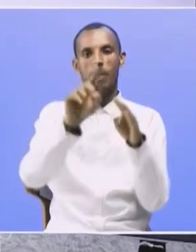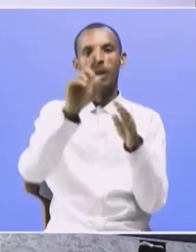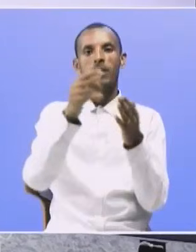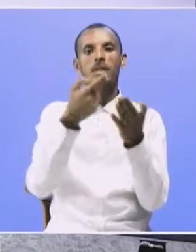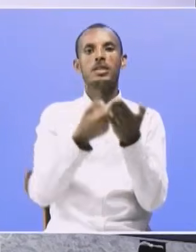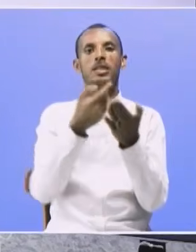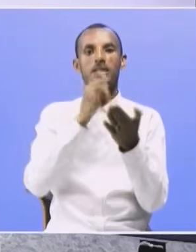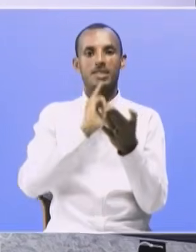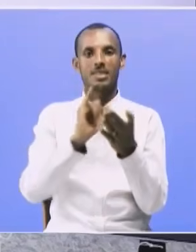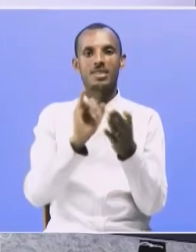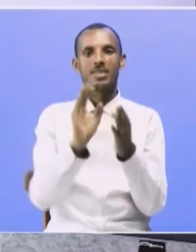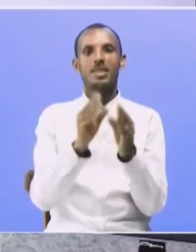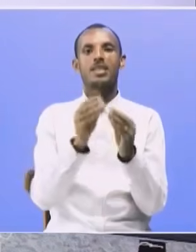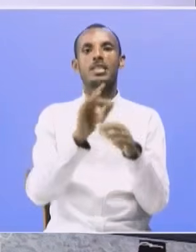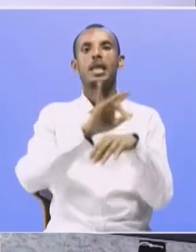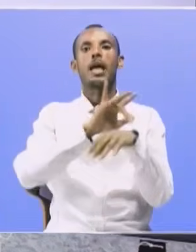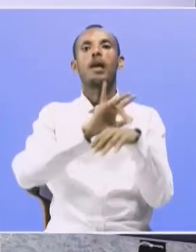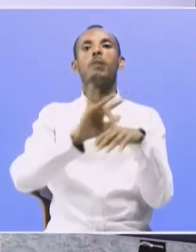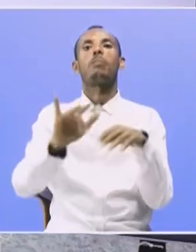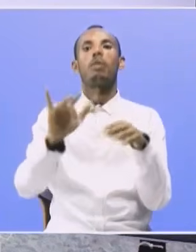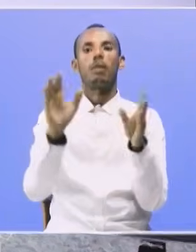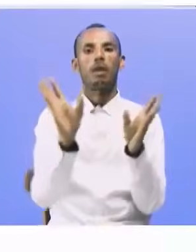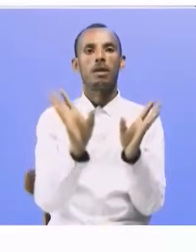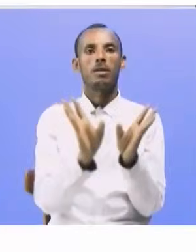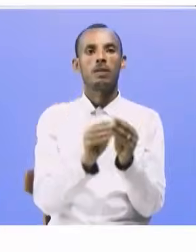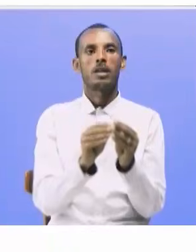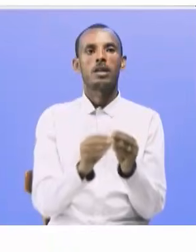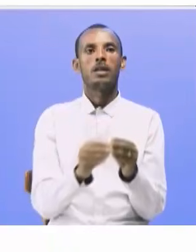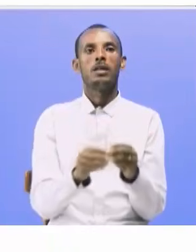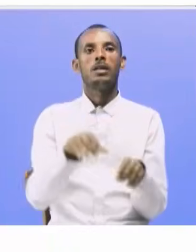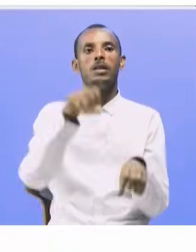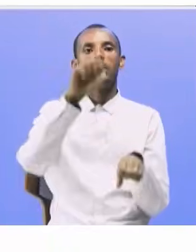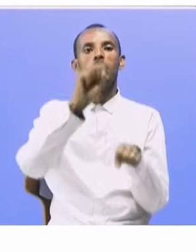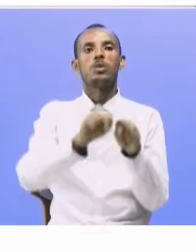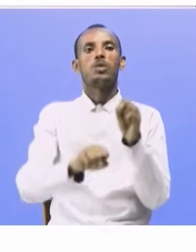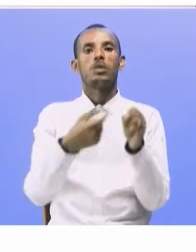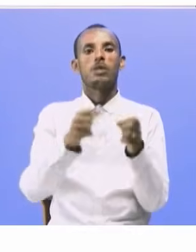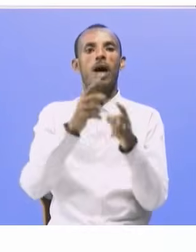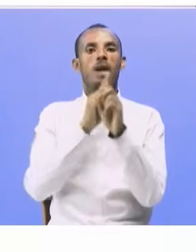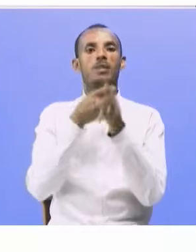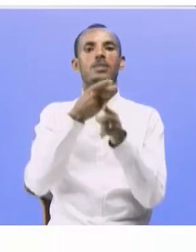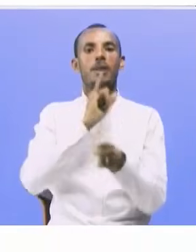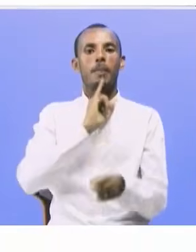is empty set. So the answer is this.